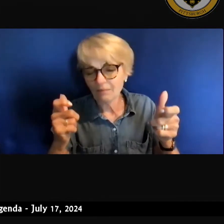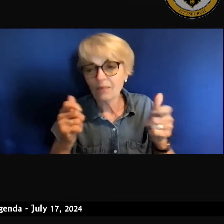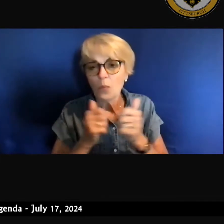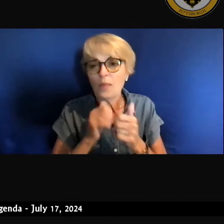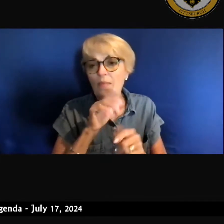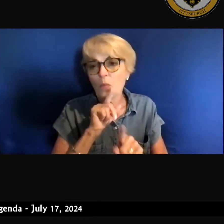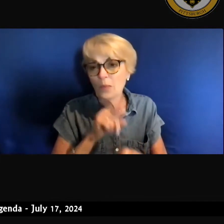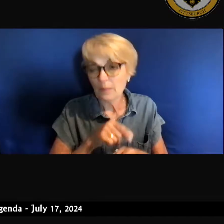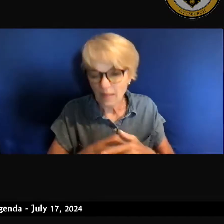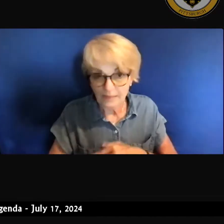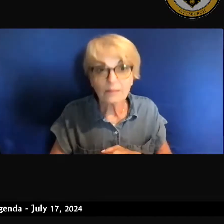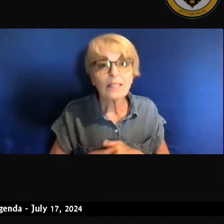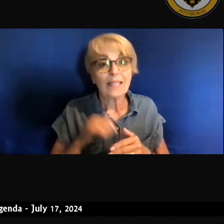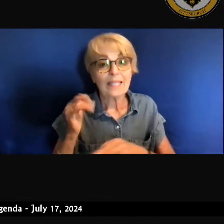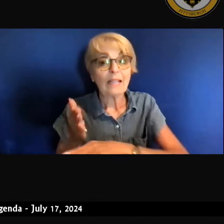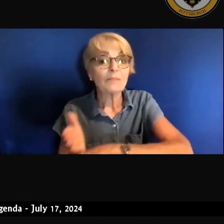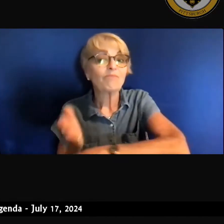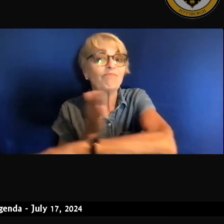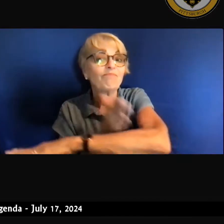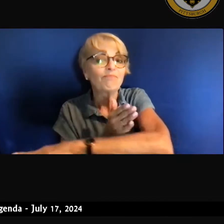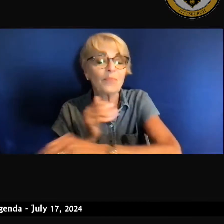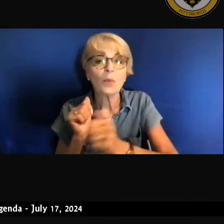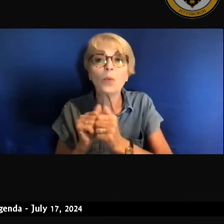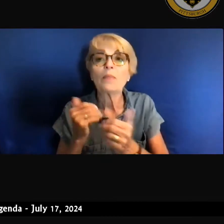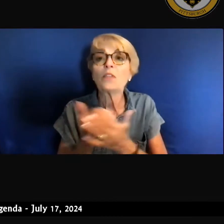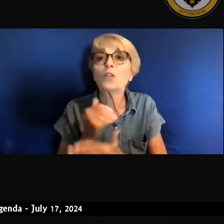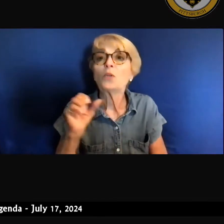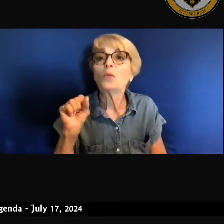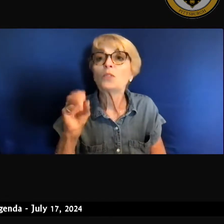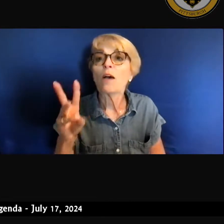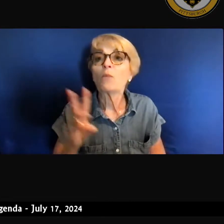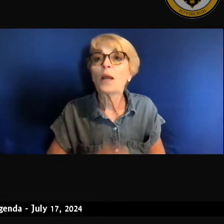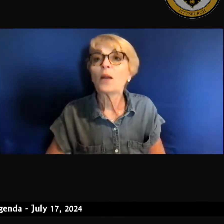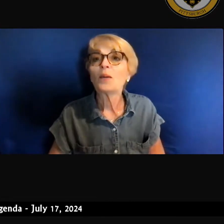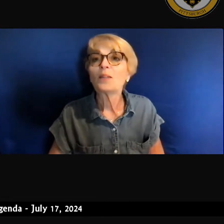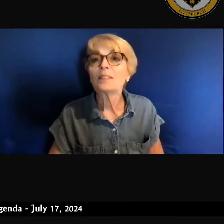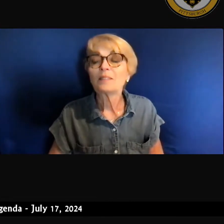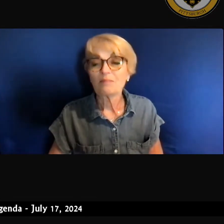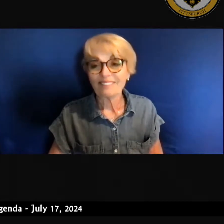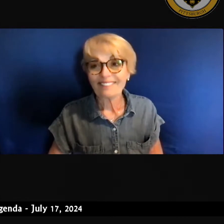and that's an enhancement with the new software that we're able to do that.